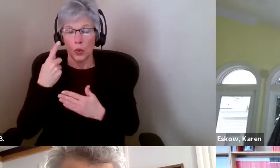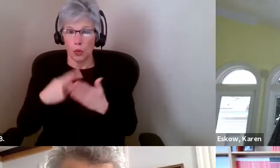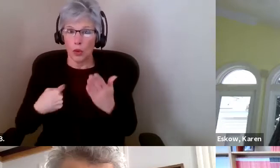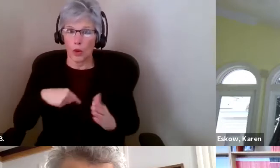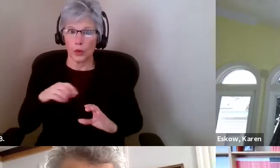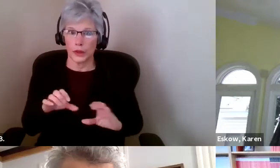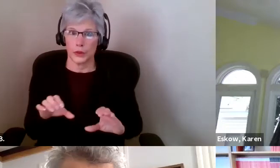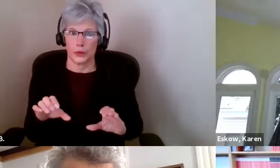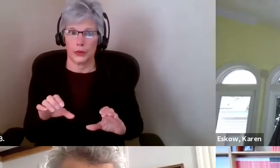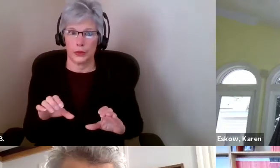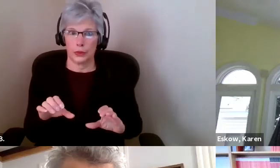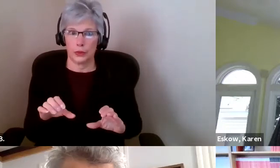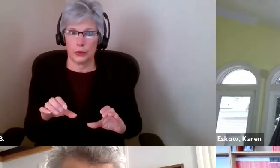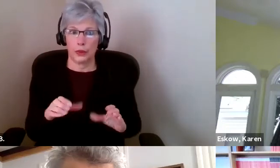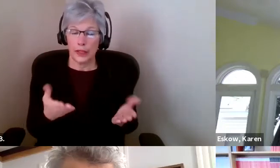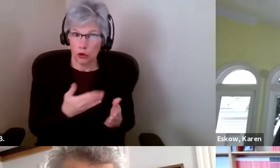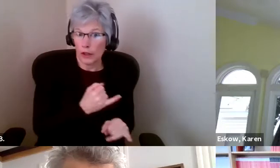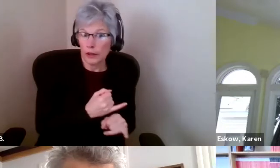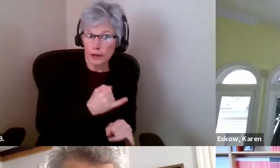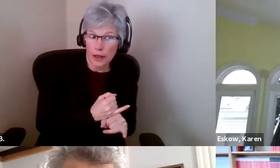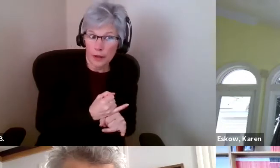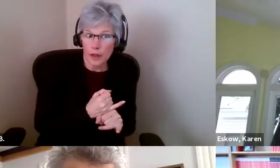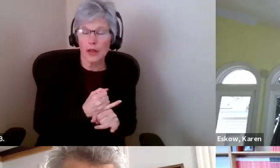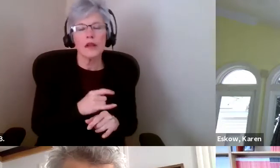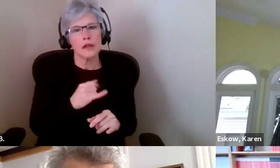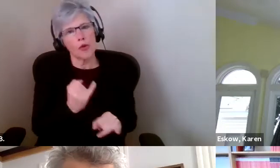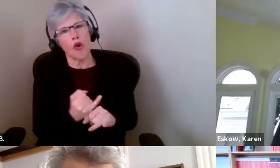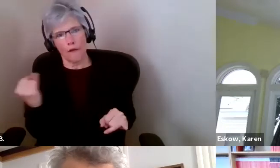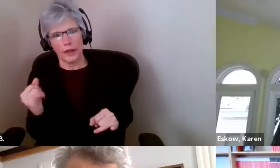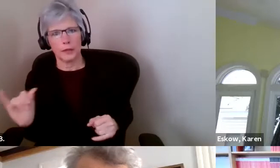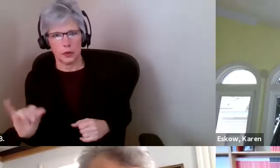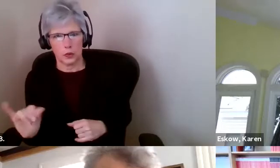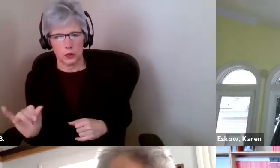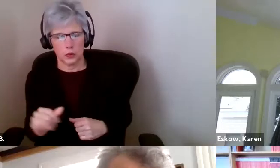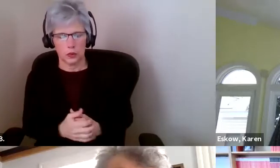not only in our lives on campus, but beyond as well. So